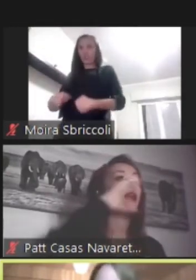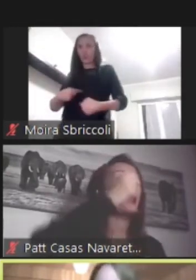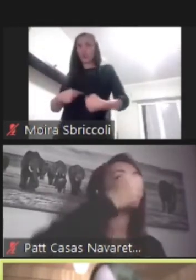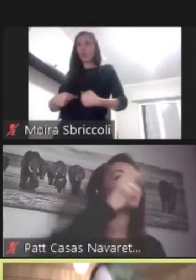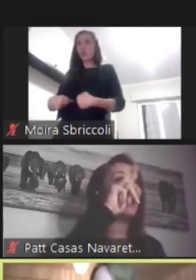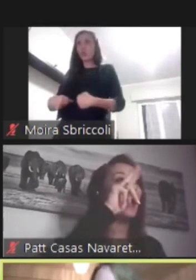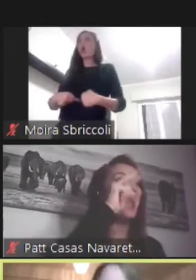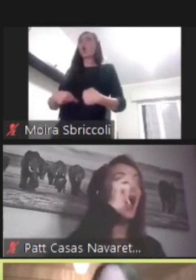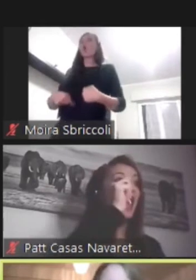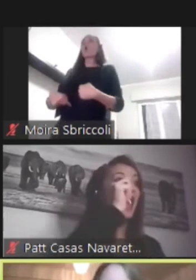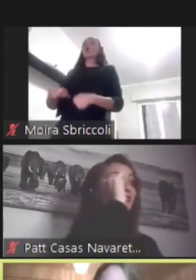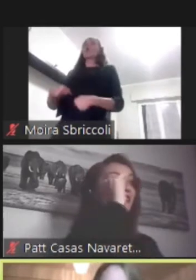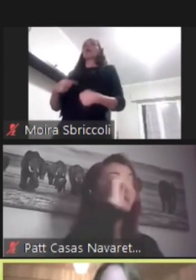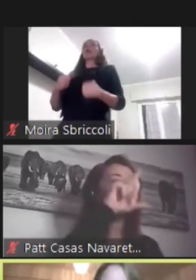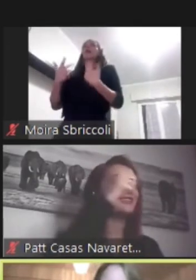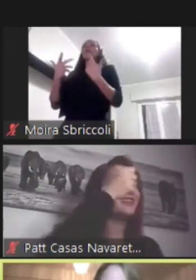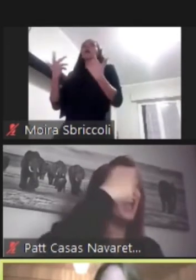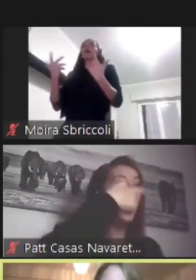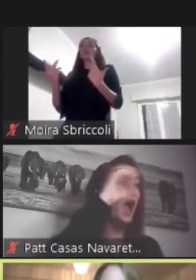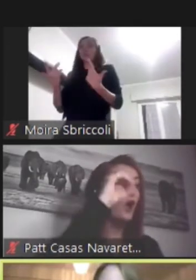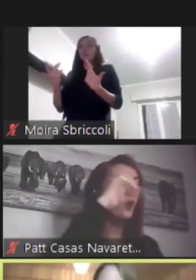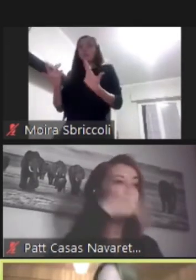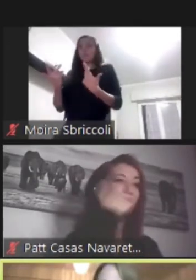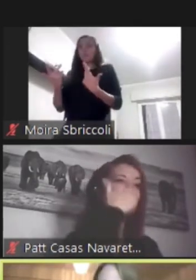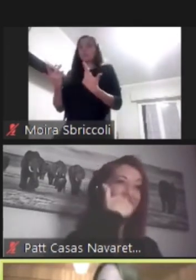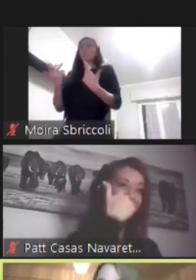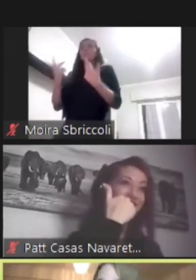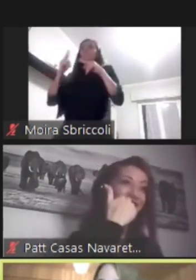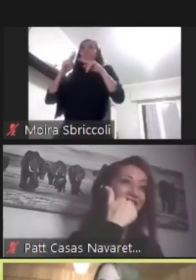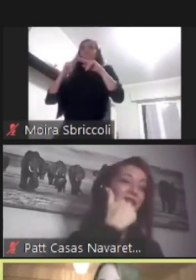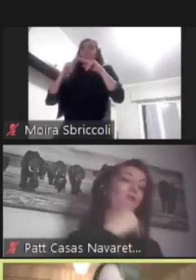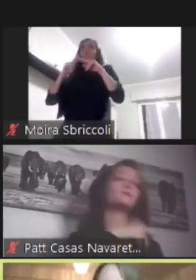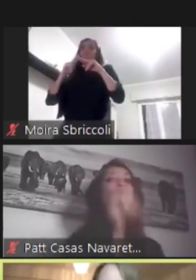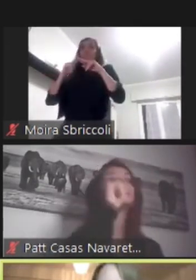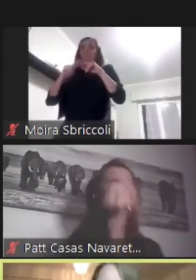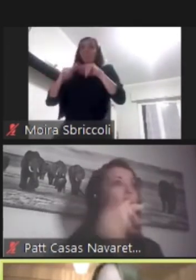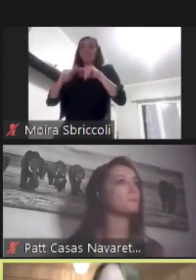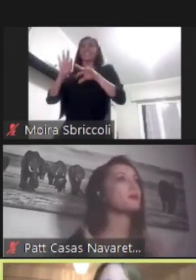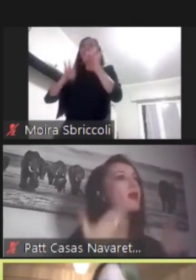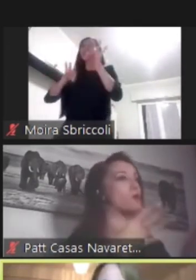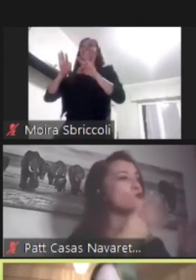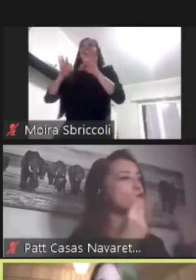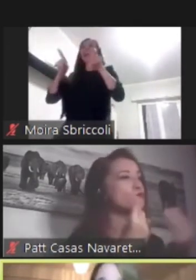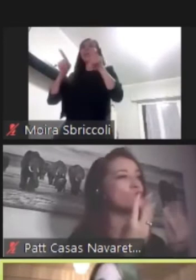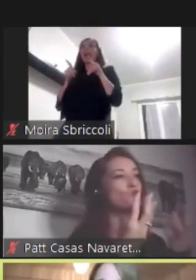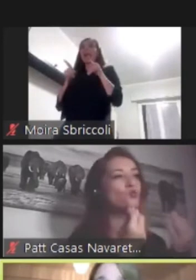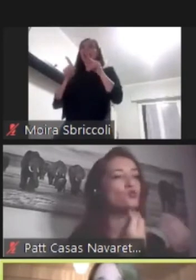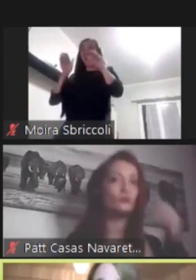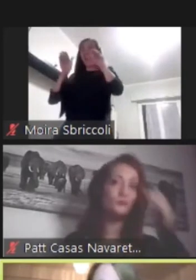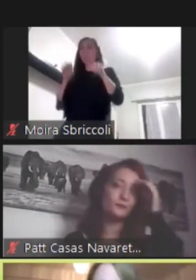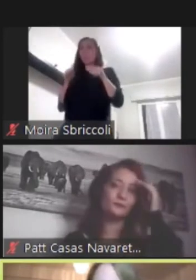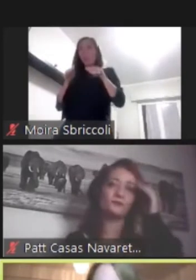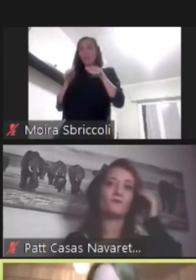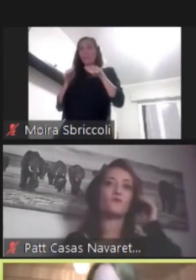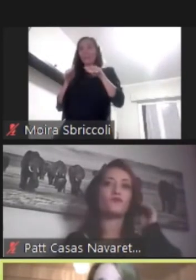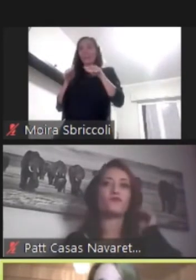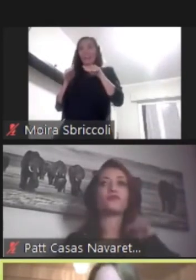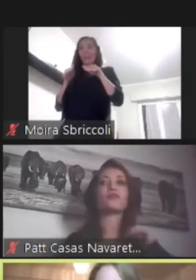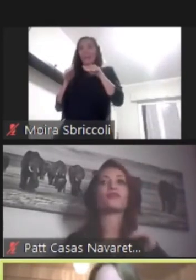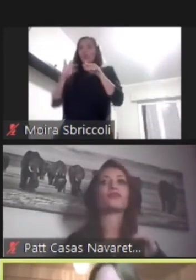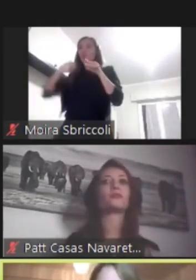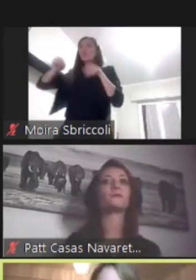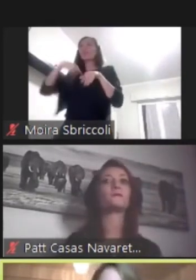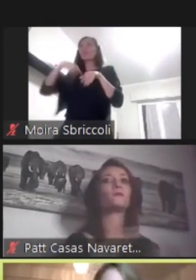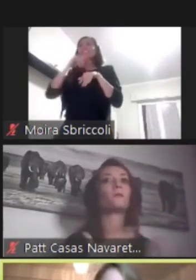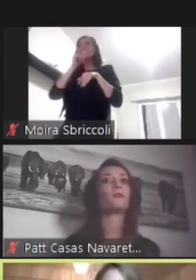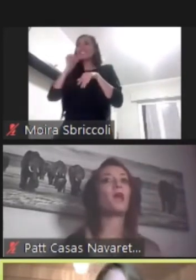in time, Elite and the benefits of the amino acid is just imperative. It